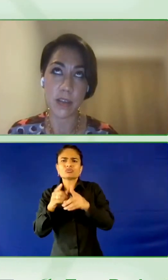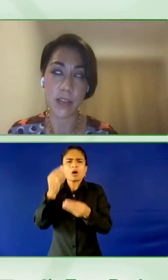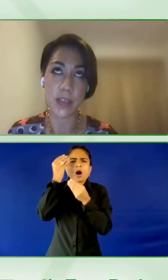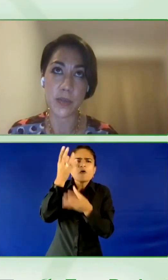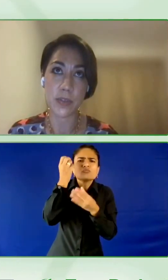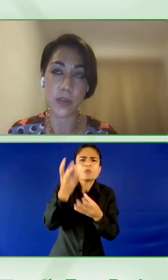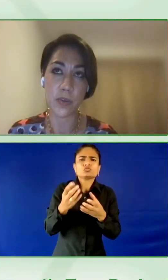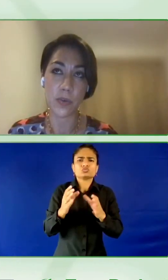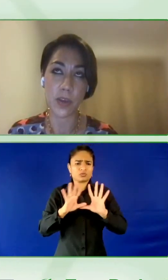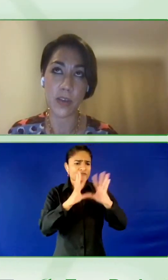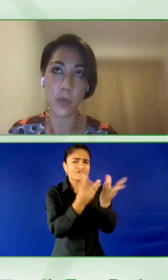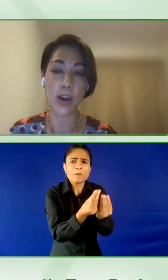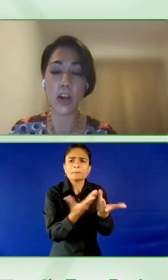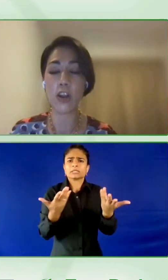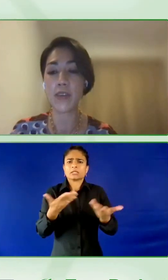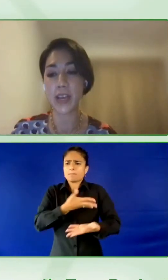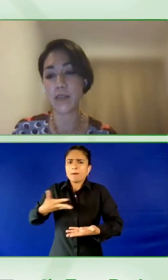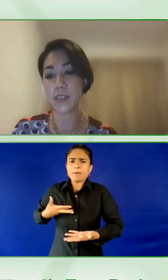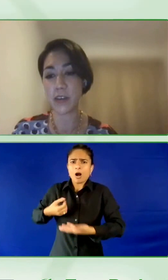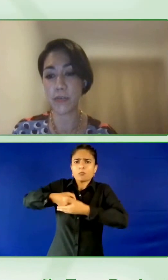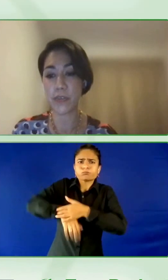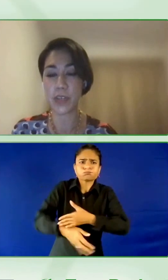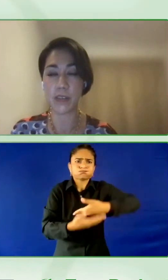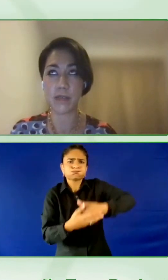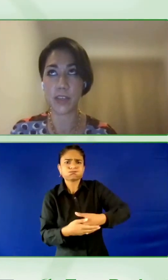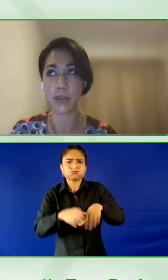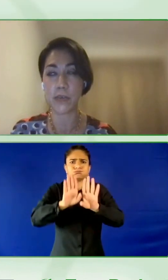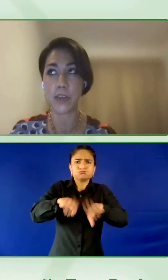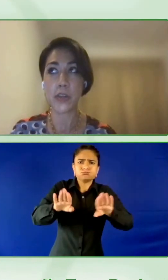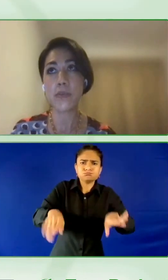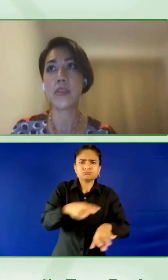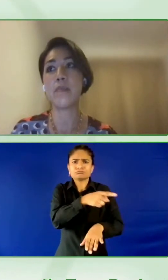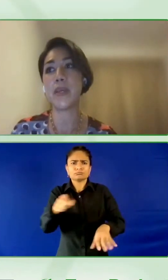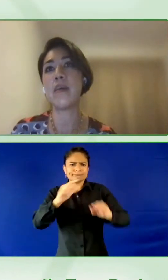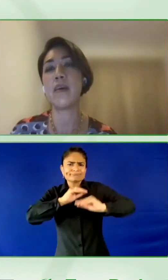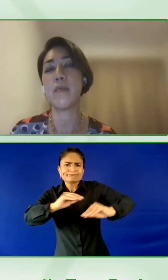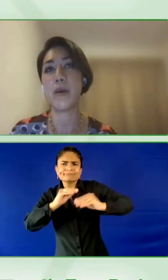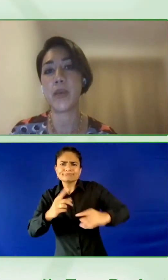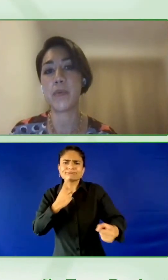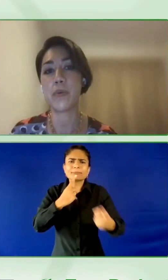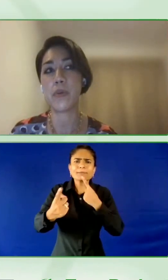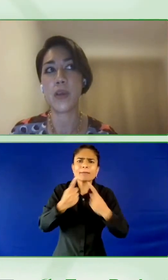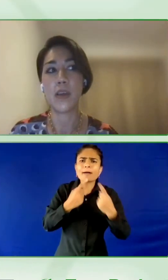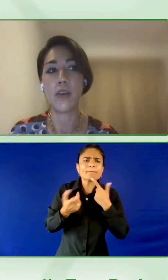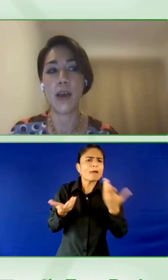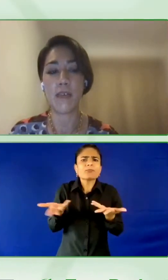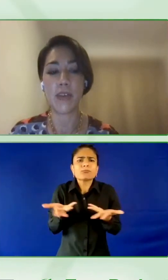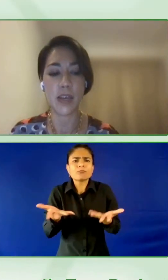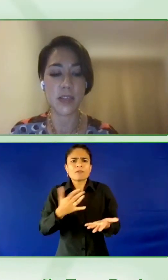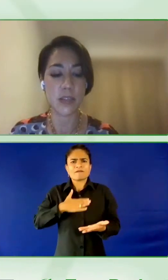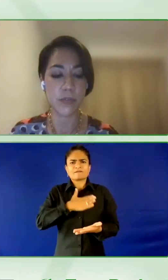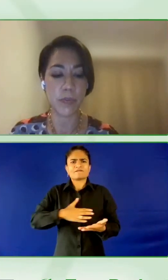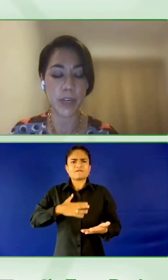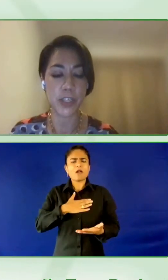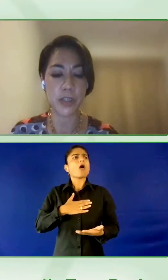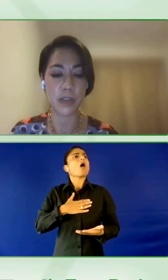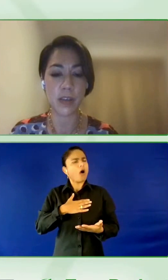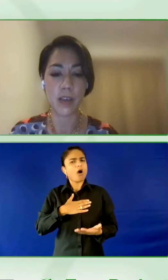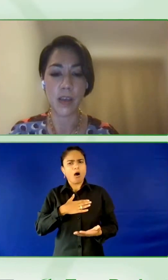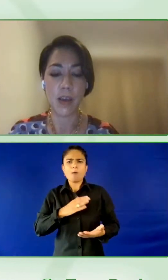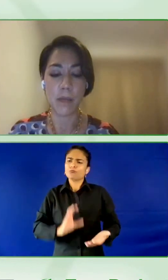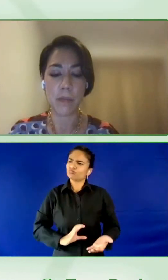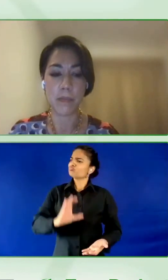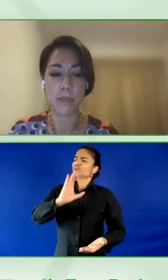because we hear a lot of negative stuff in the news and the media about people not having access to